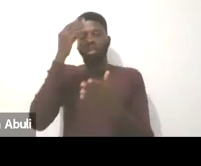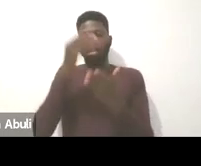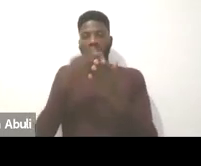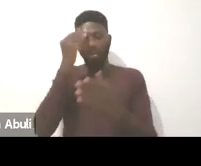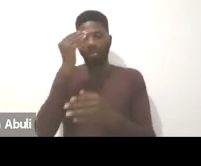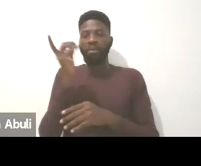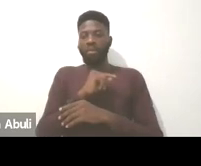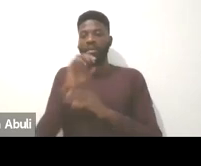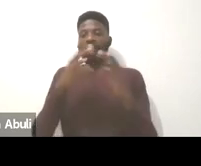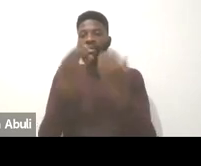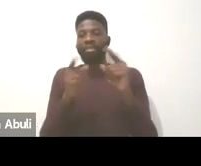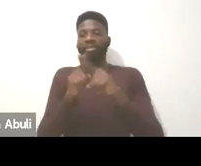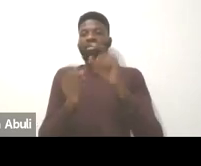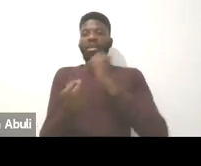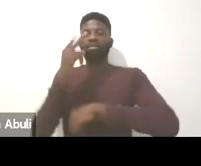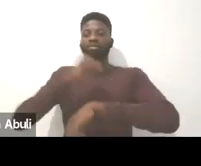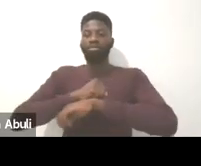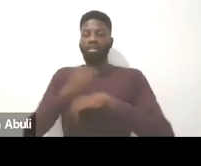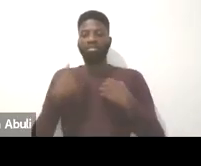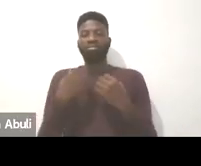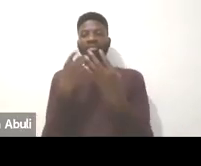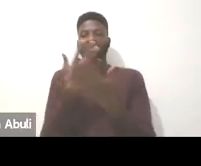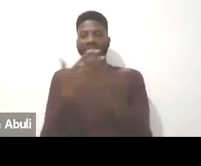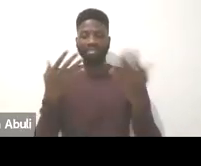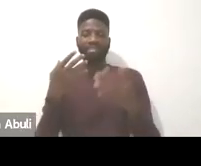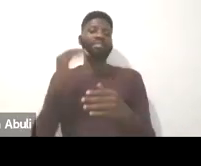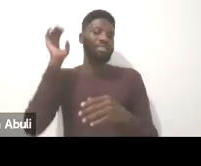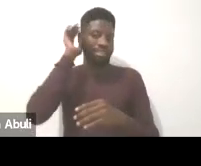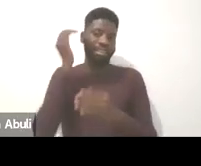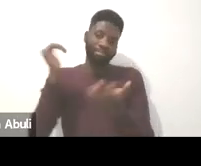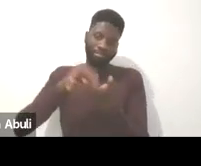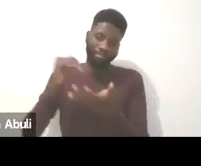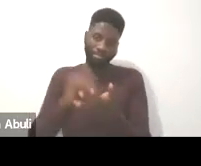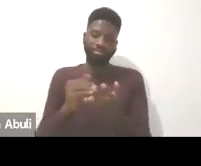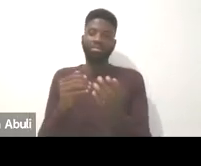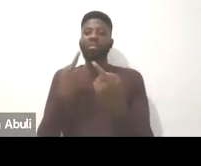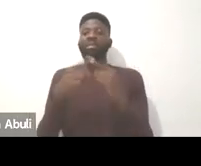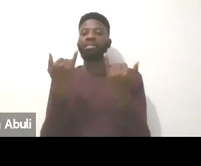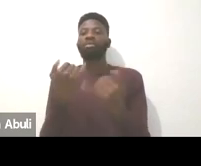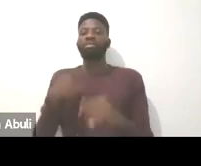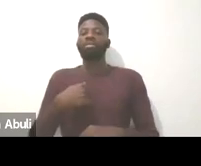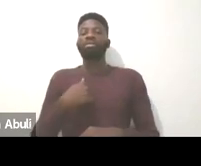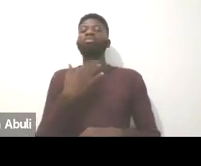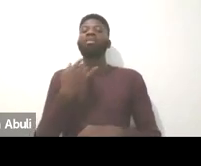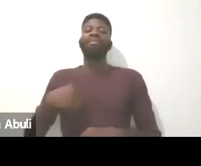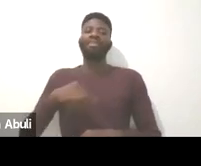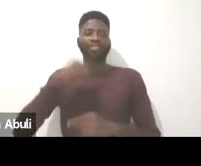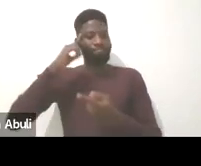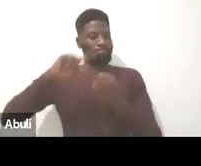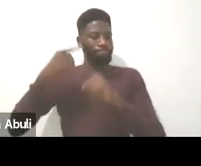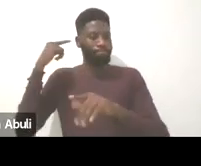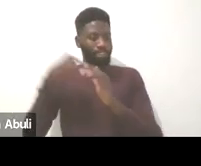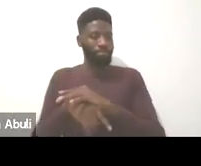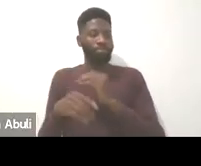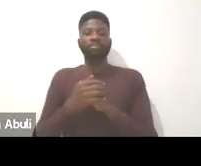there are a lot of things that we have had over and over again. But then I want us to really think of them and see through them. We'll look at a